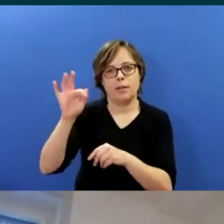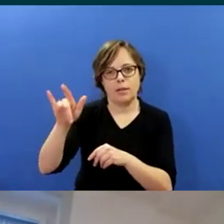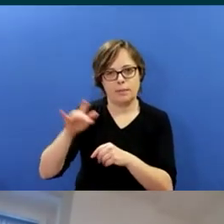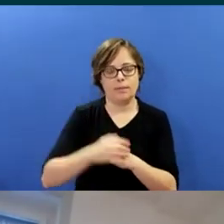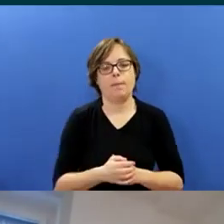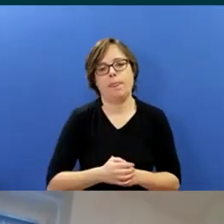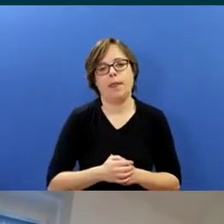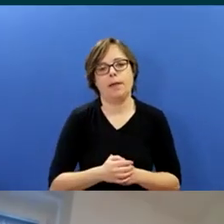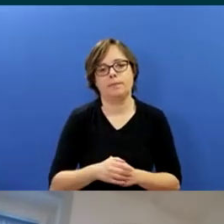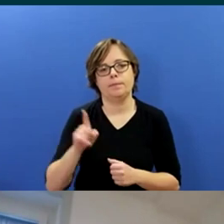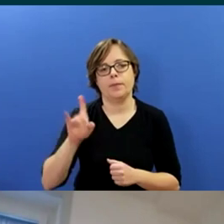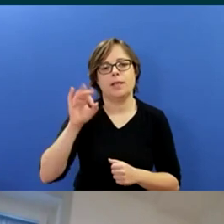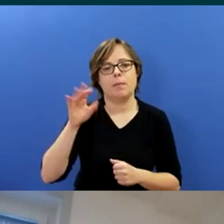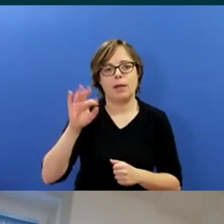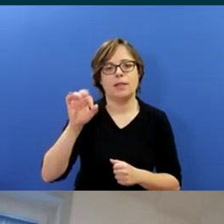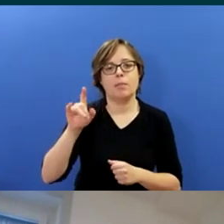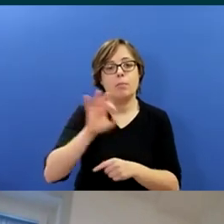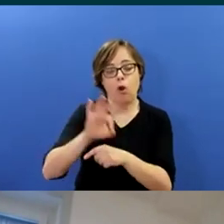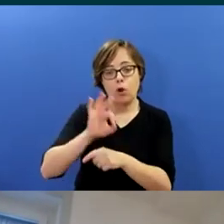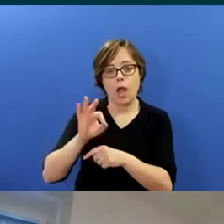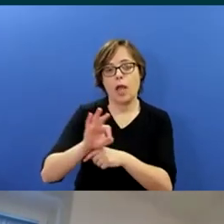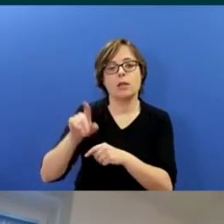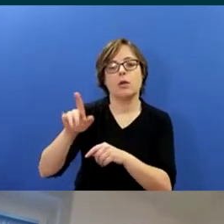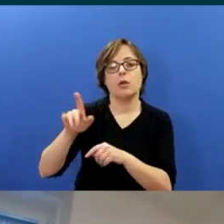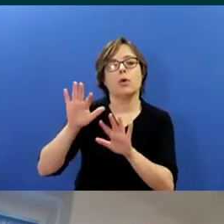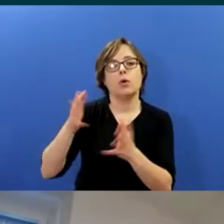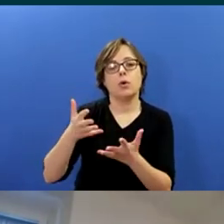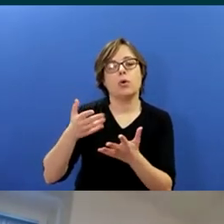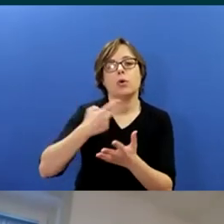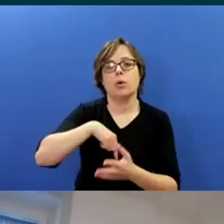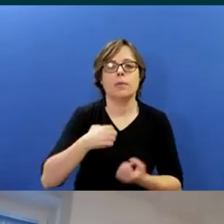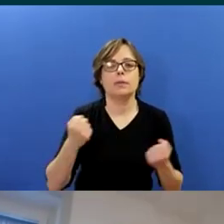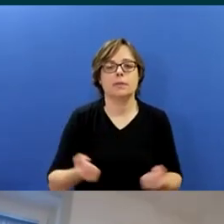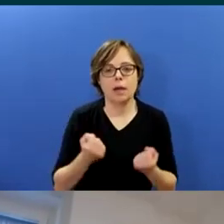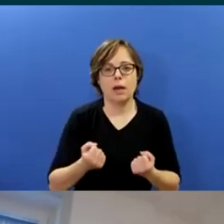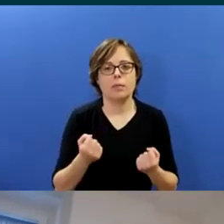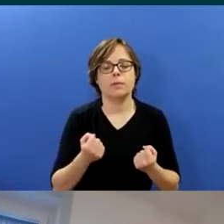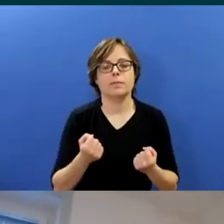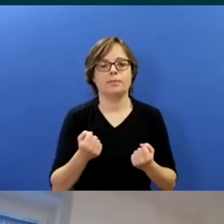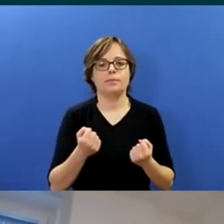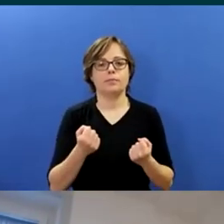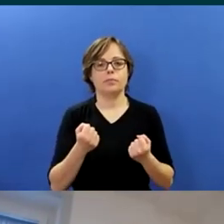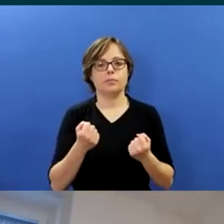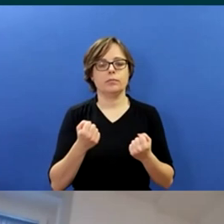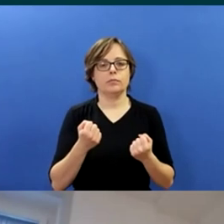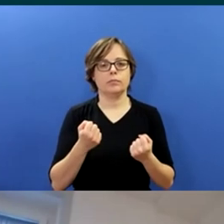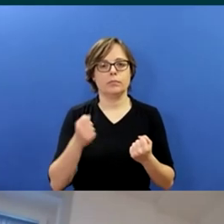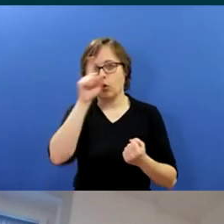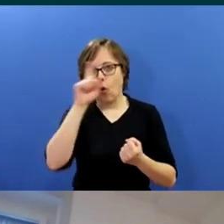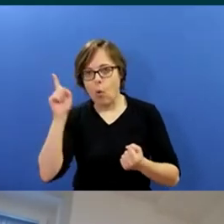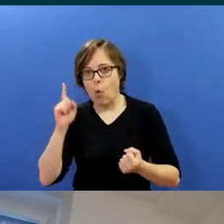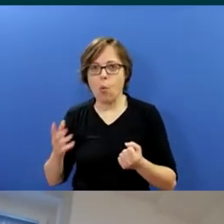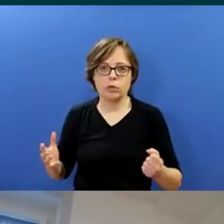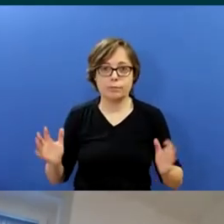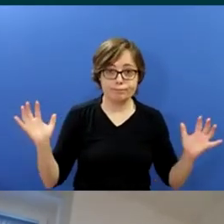projects are projects where we try to bring together people actually in order to generate